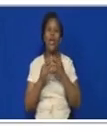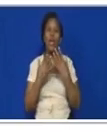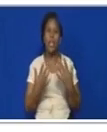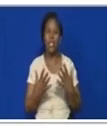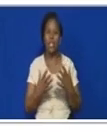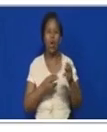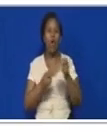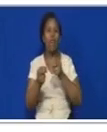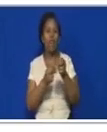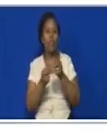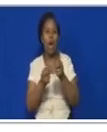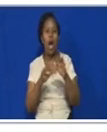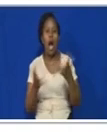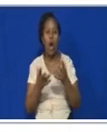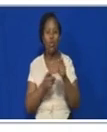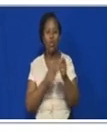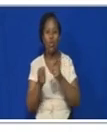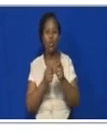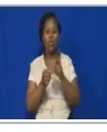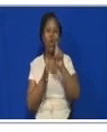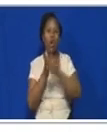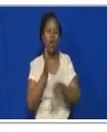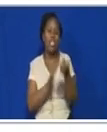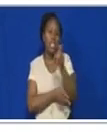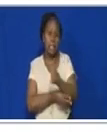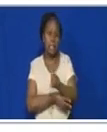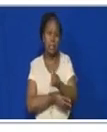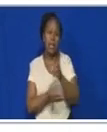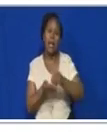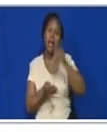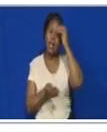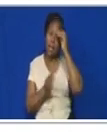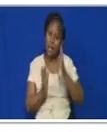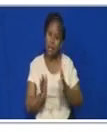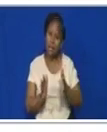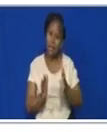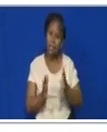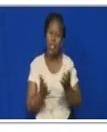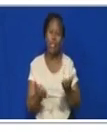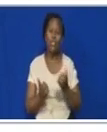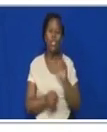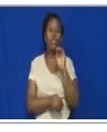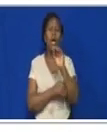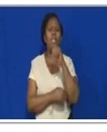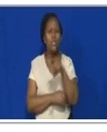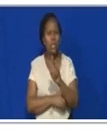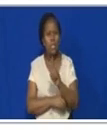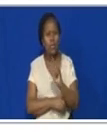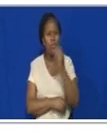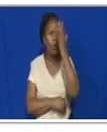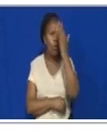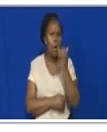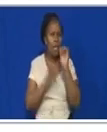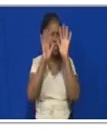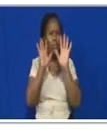of controlling inflation. Learner, you need to ask yourself why it